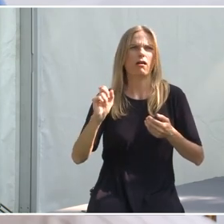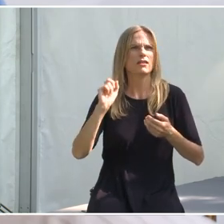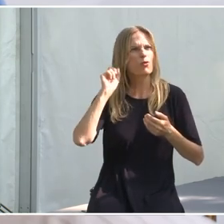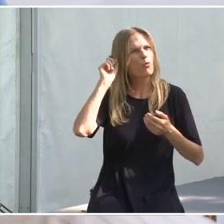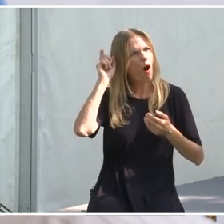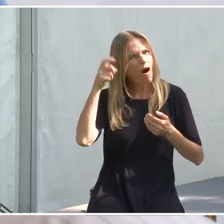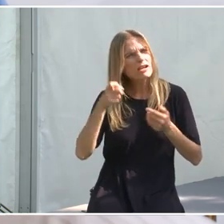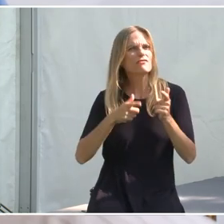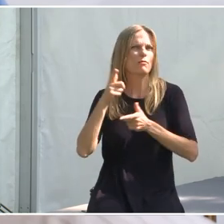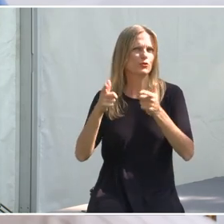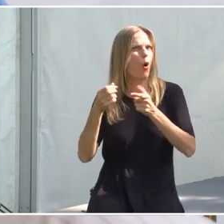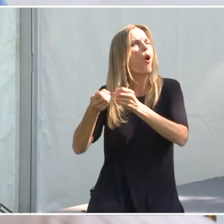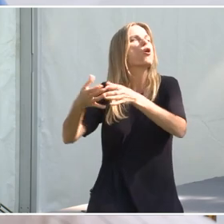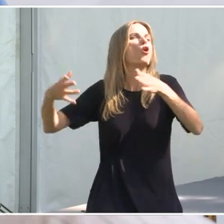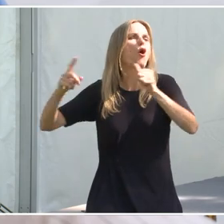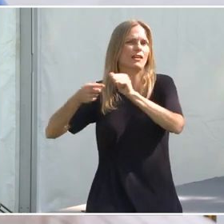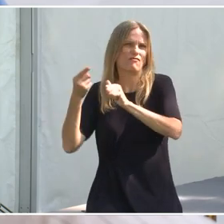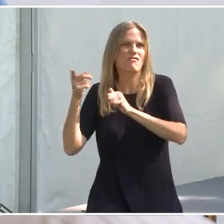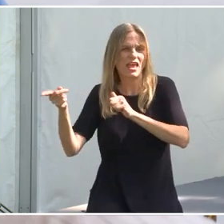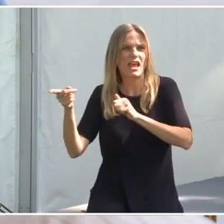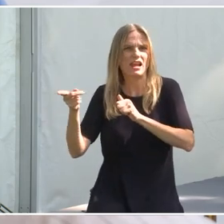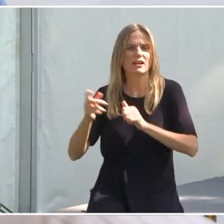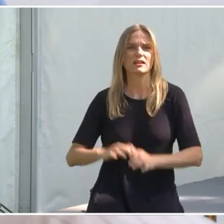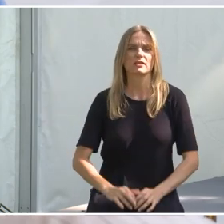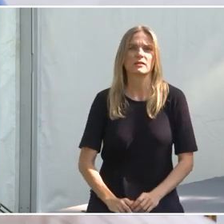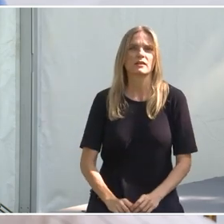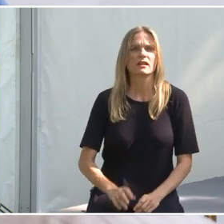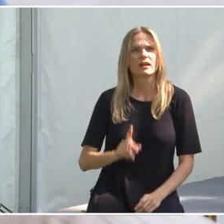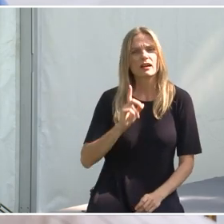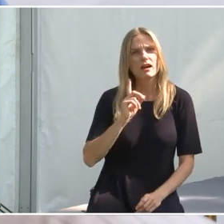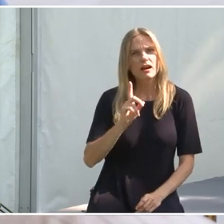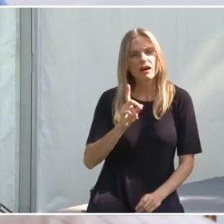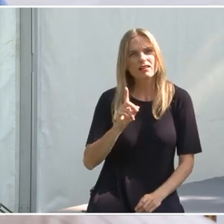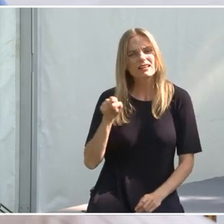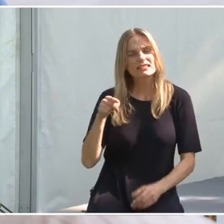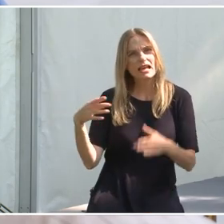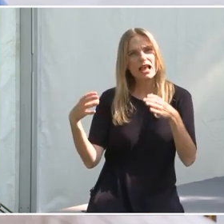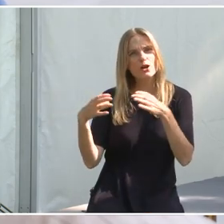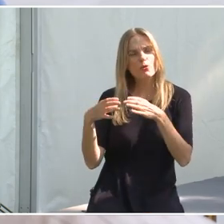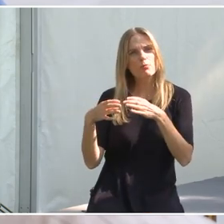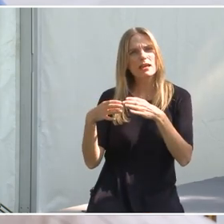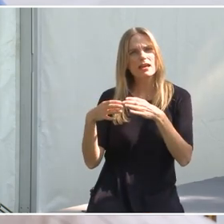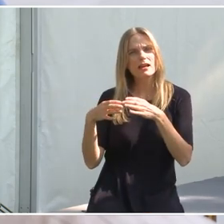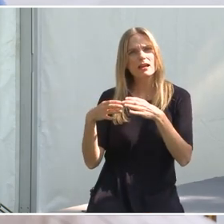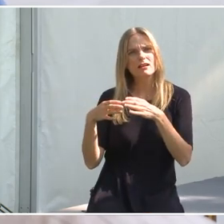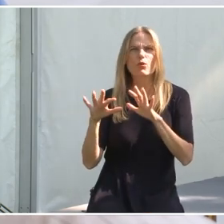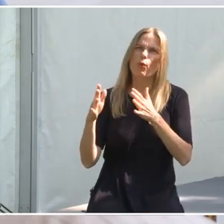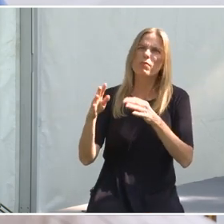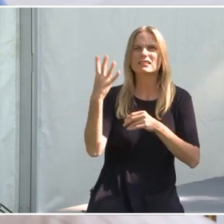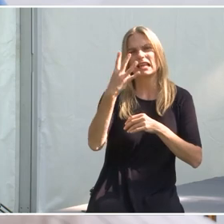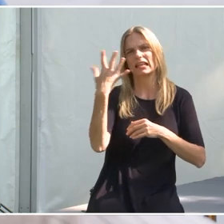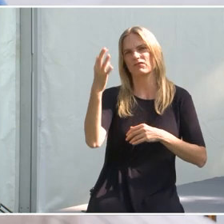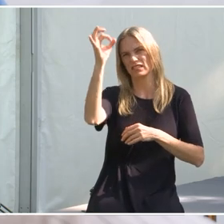look at depression risk among this group, it's something around 45%